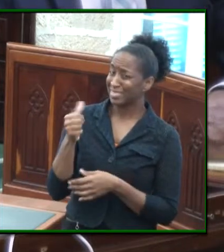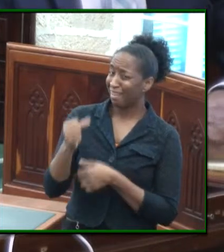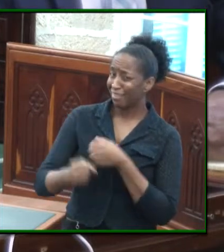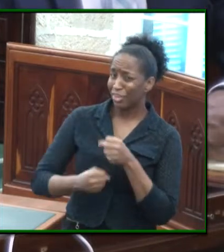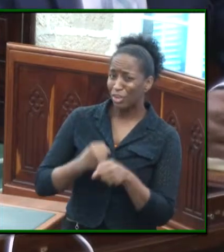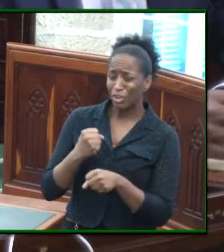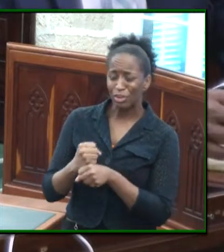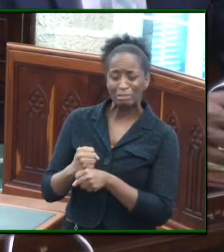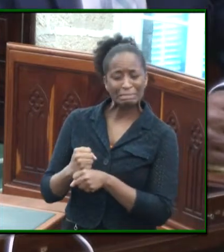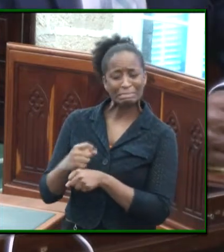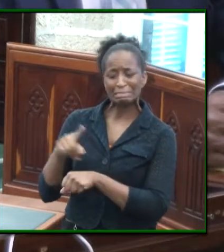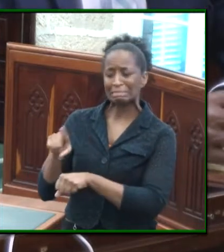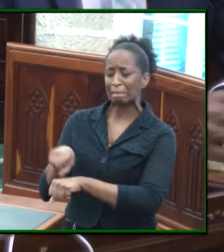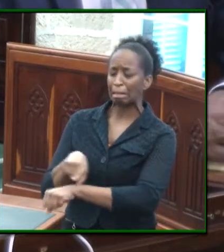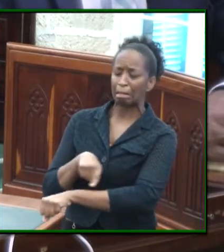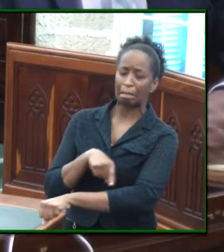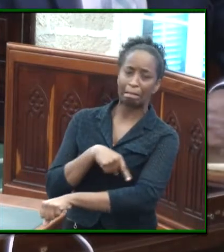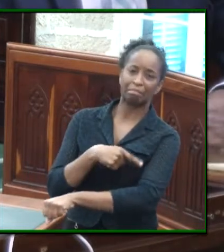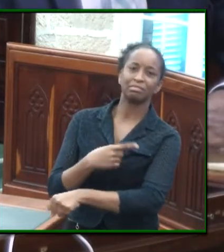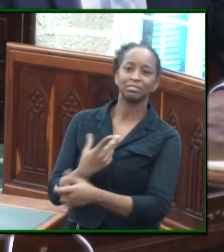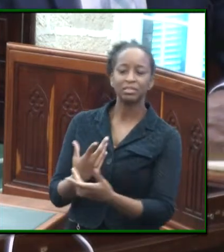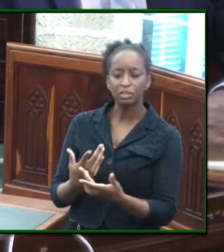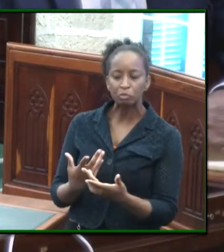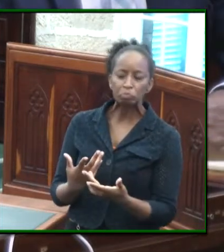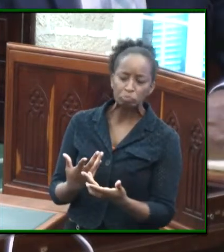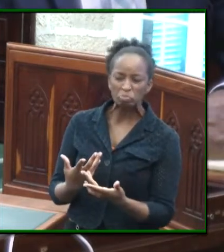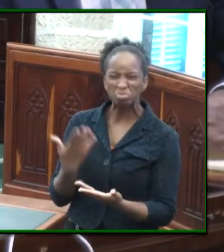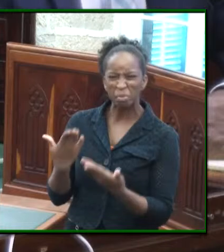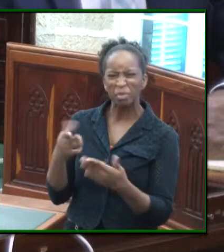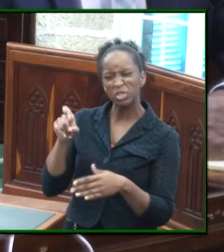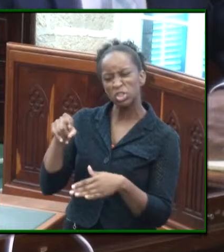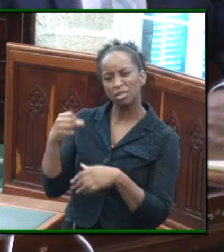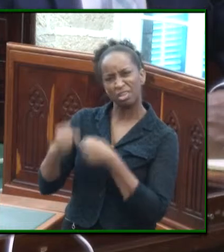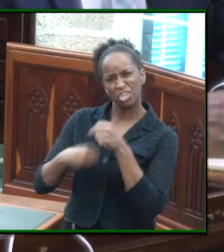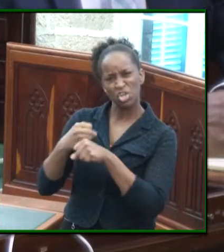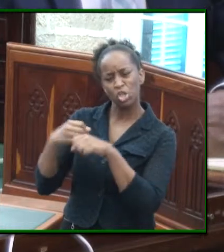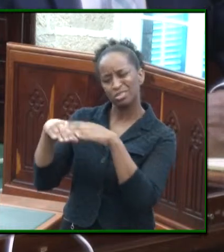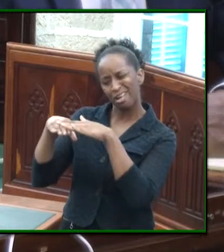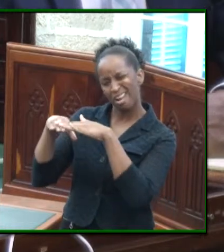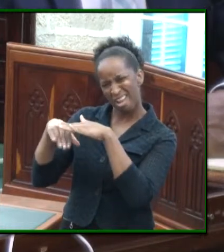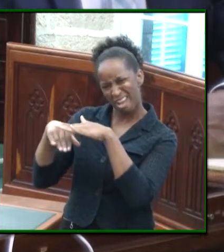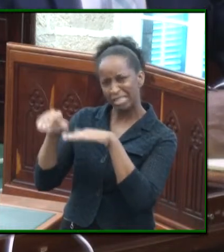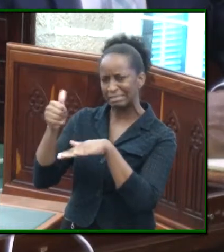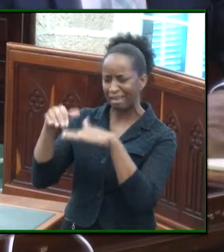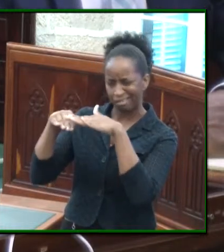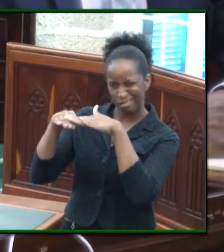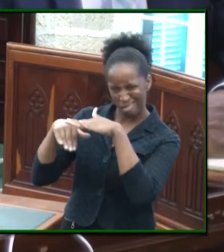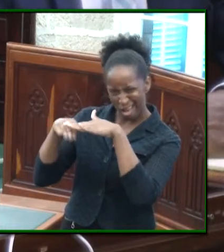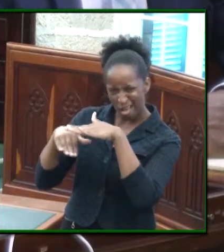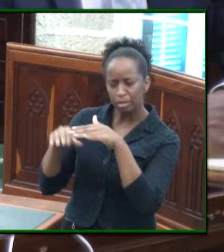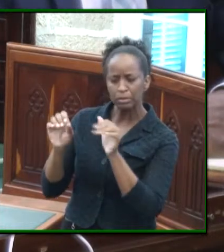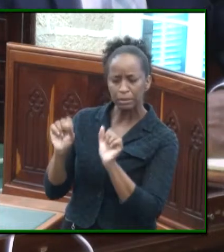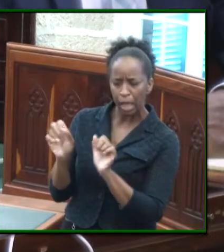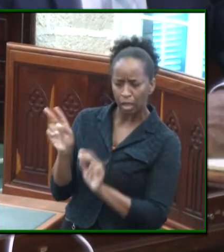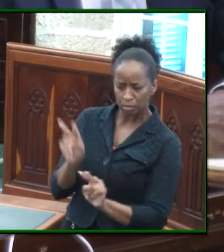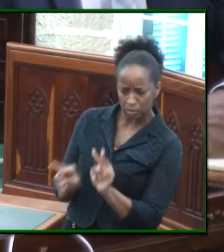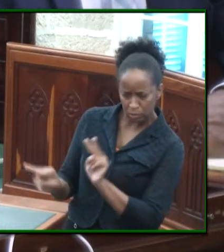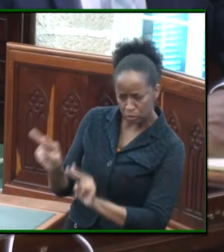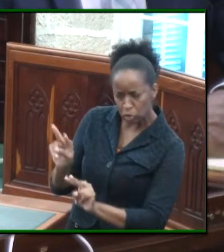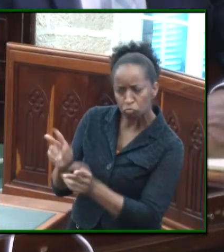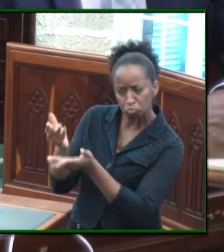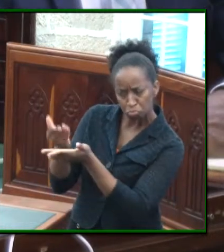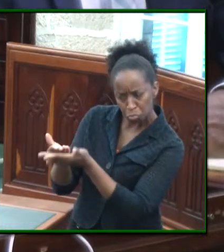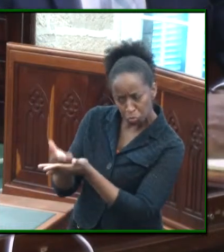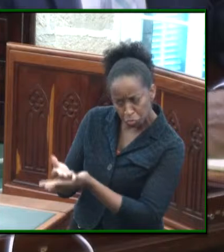than 10 years. In addition, what our provisions say is that if you